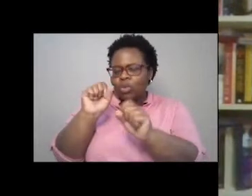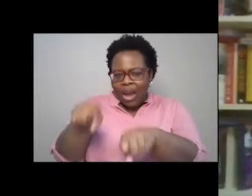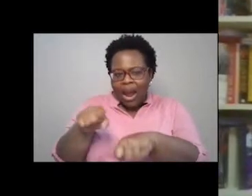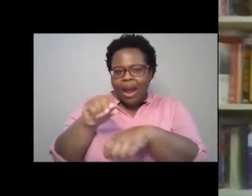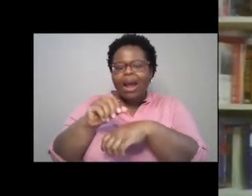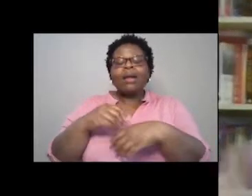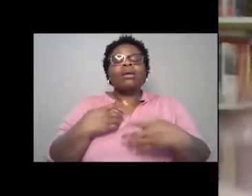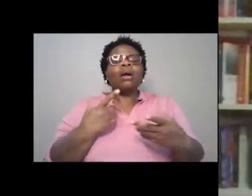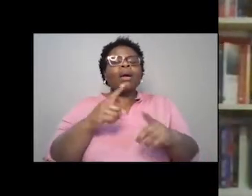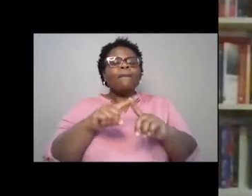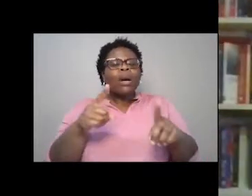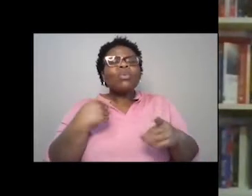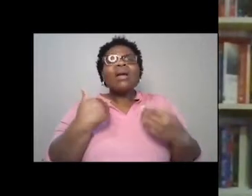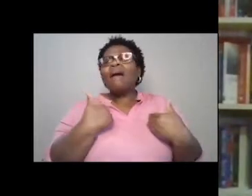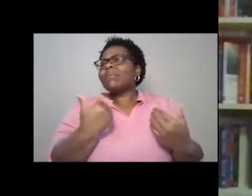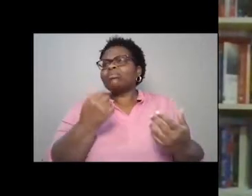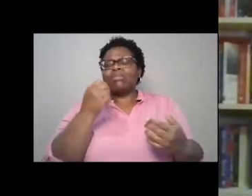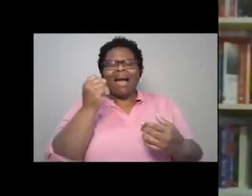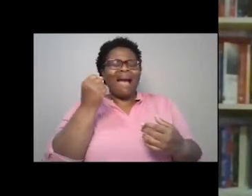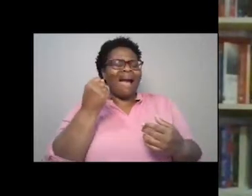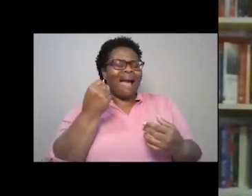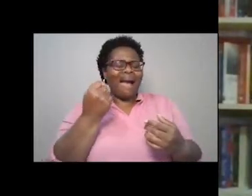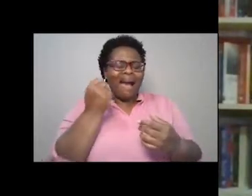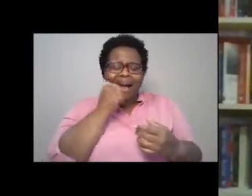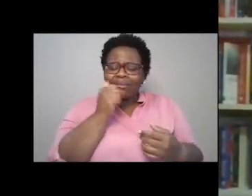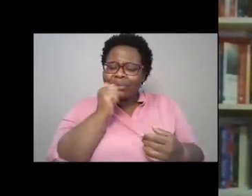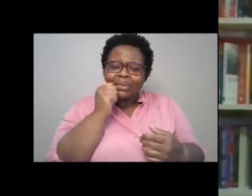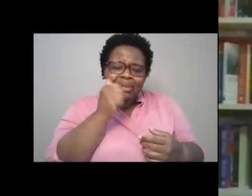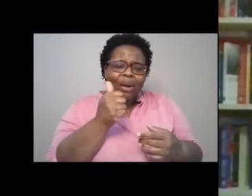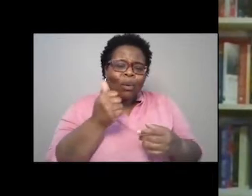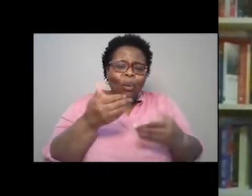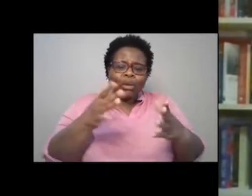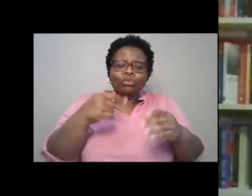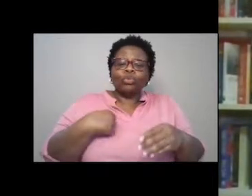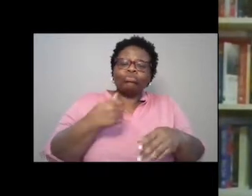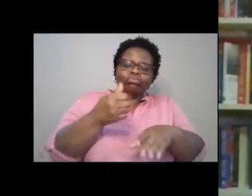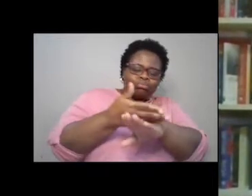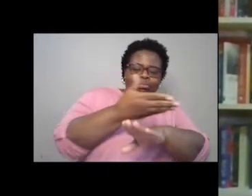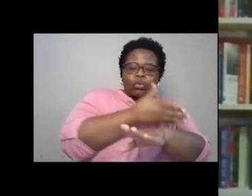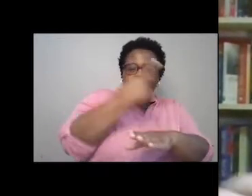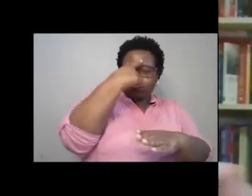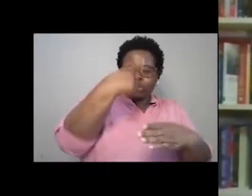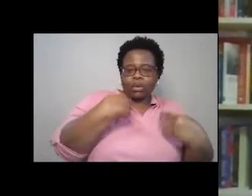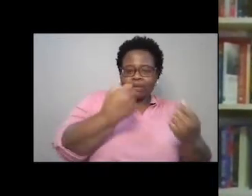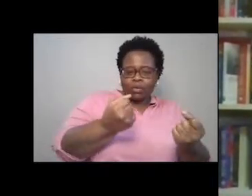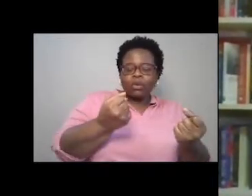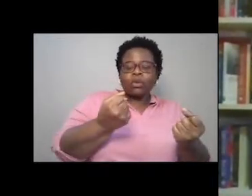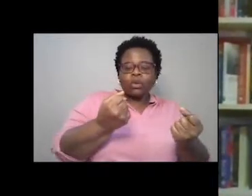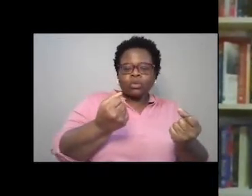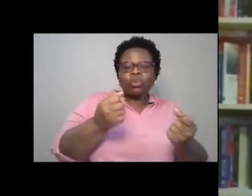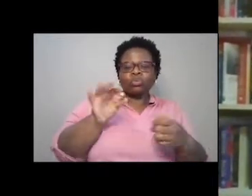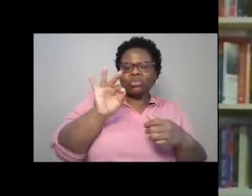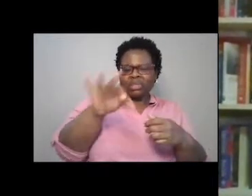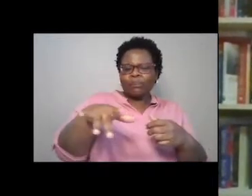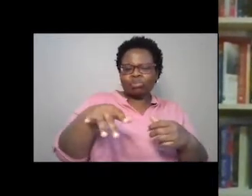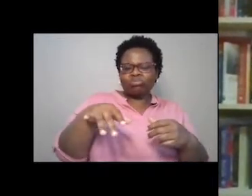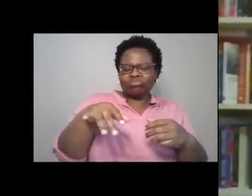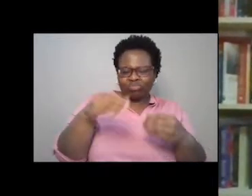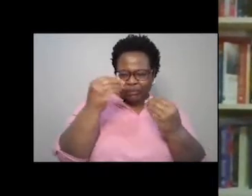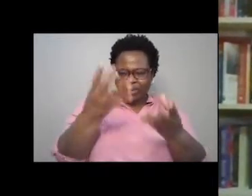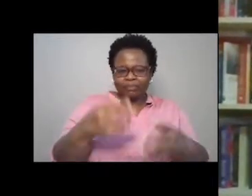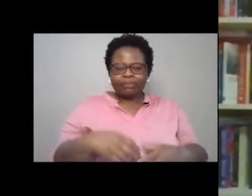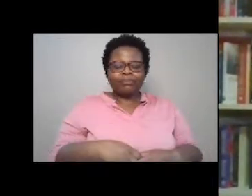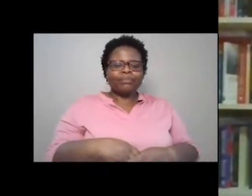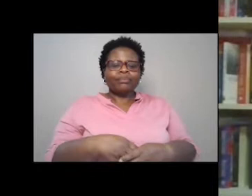improve our mental health. So let's talk about some tips that you can use right now to improve your mental well